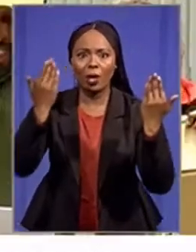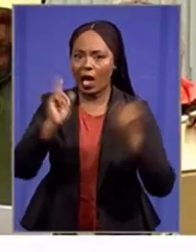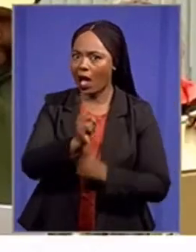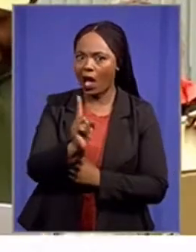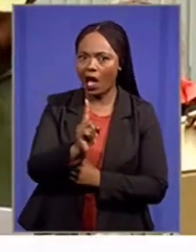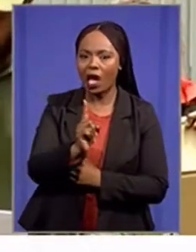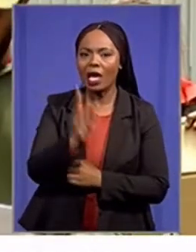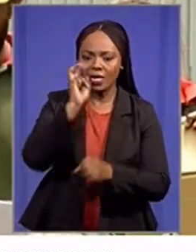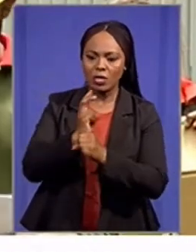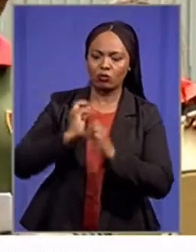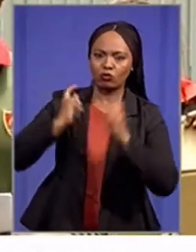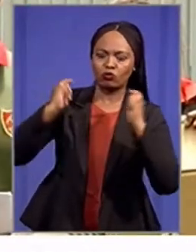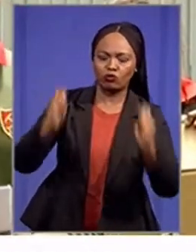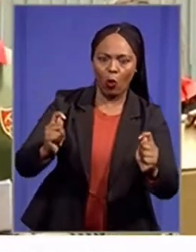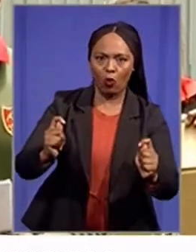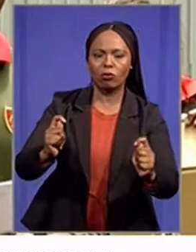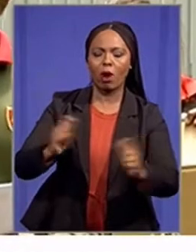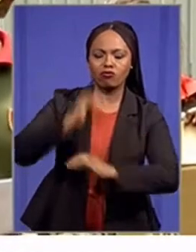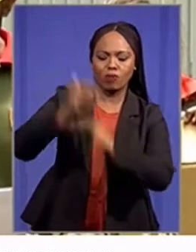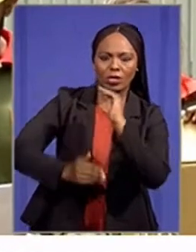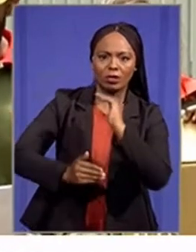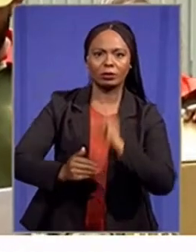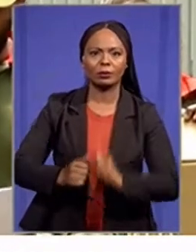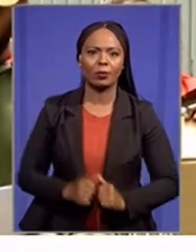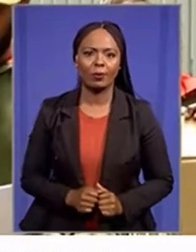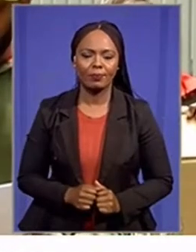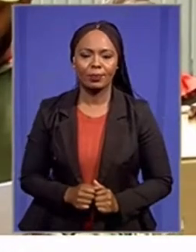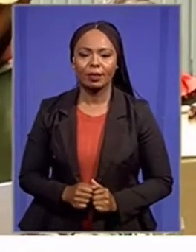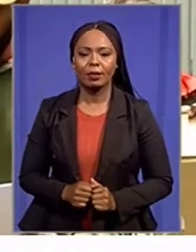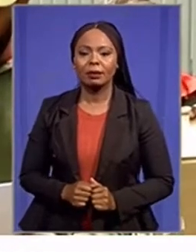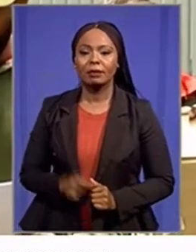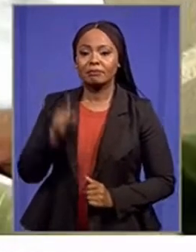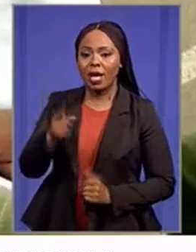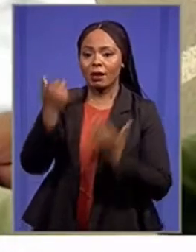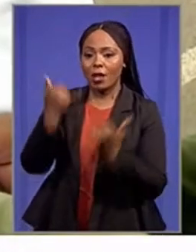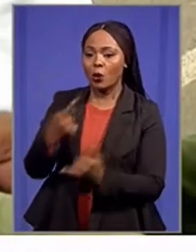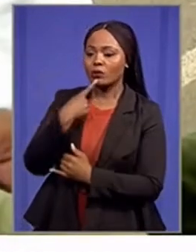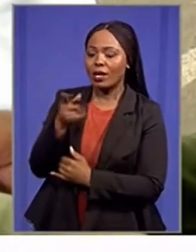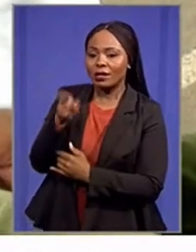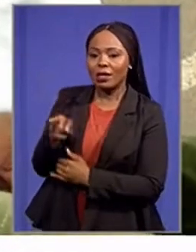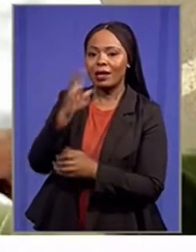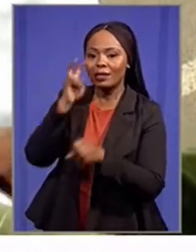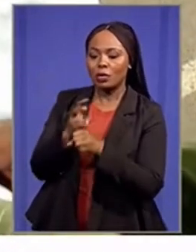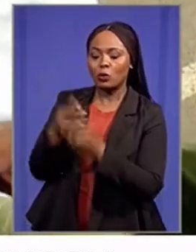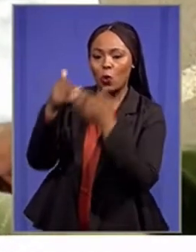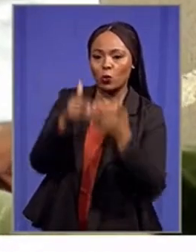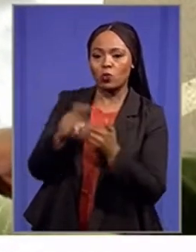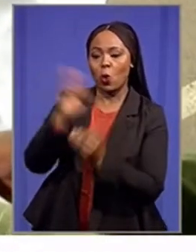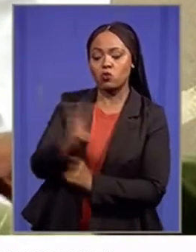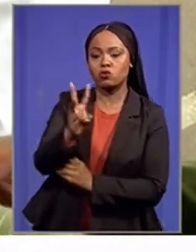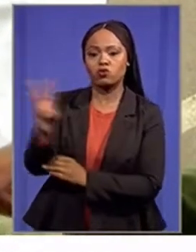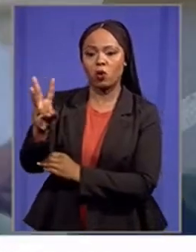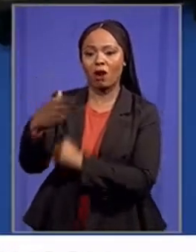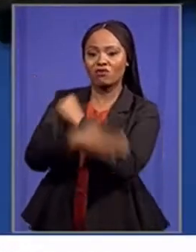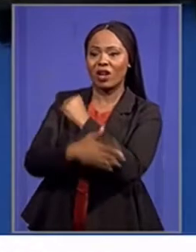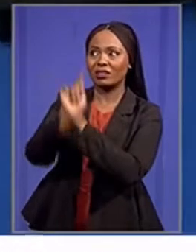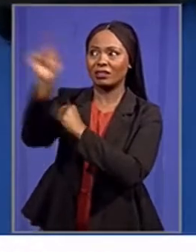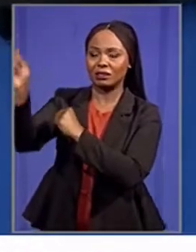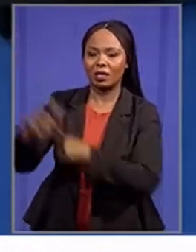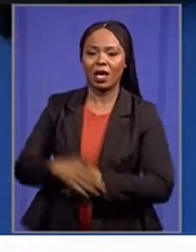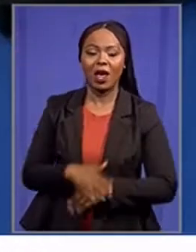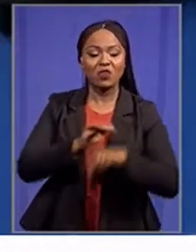security. Nzongana o tsibusitse kontinente Afrika bogolo go ela tlhoko dinaga tsa boela. If you're making friendship with Russians,